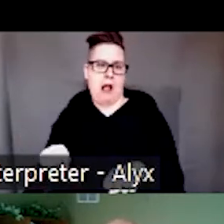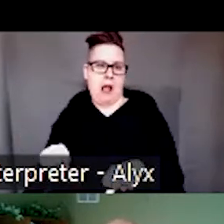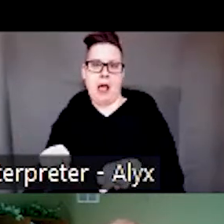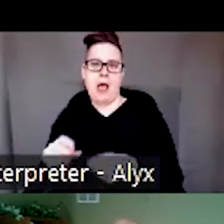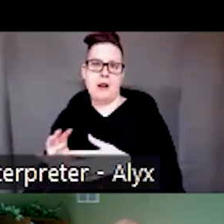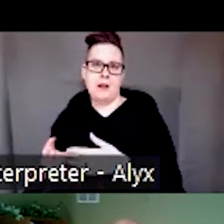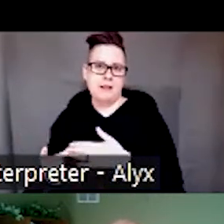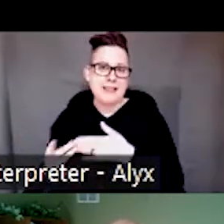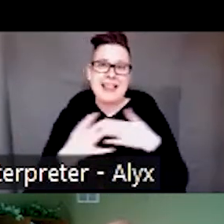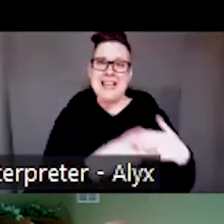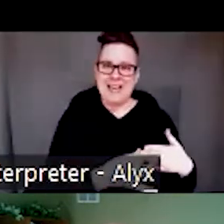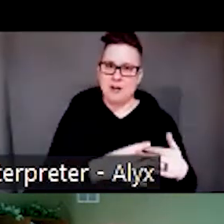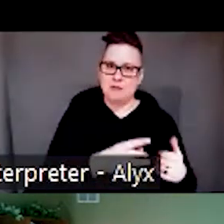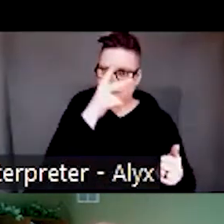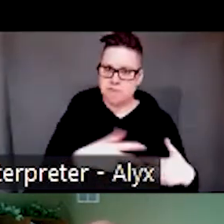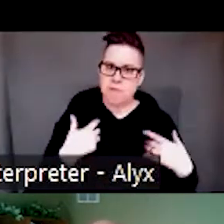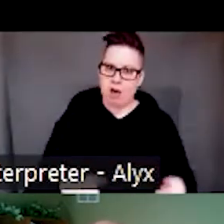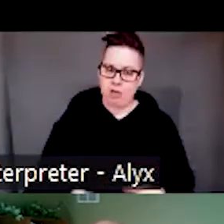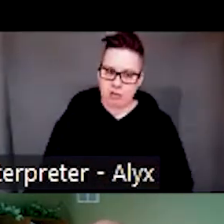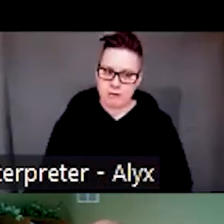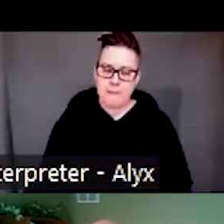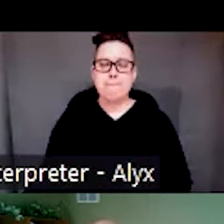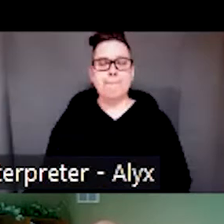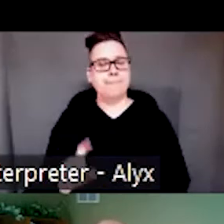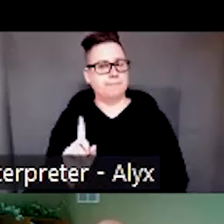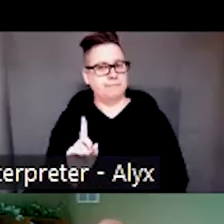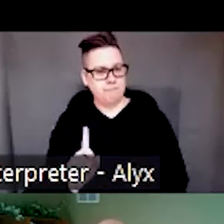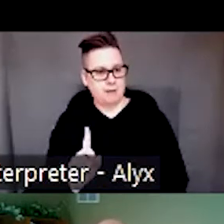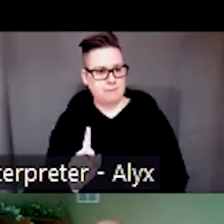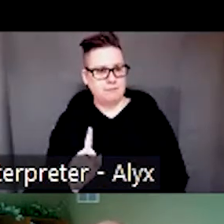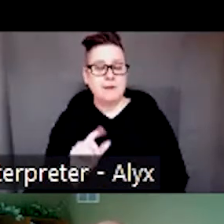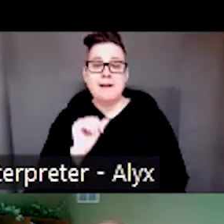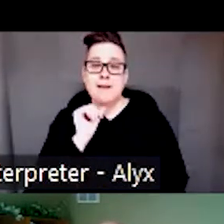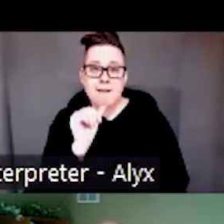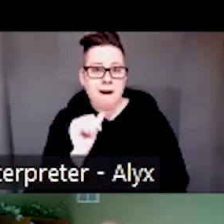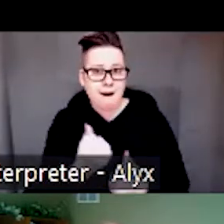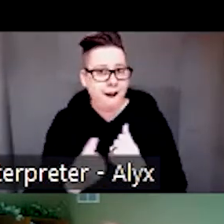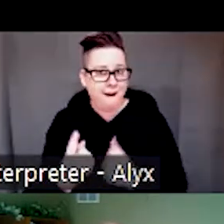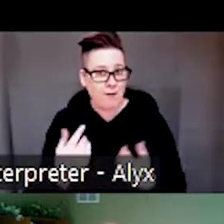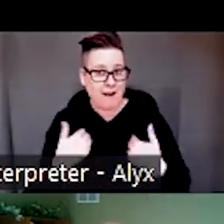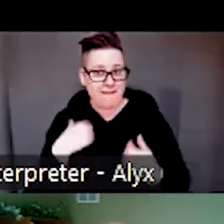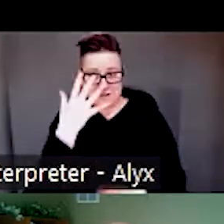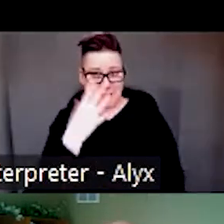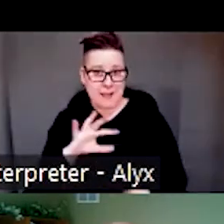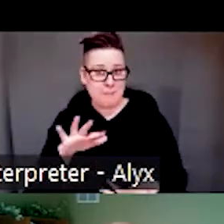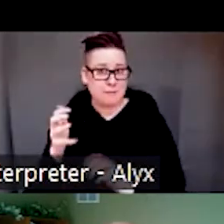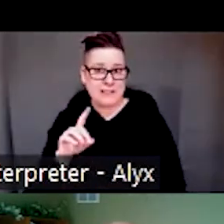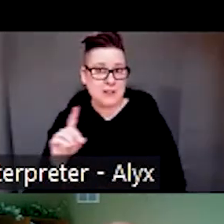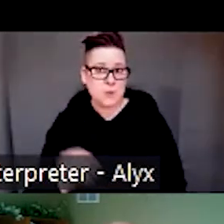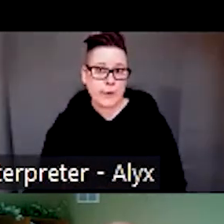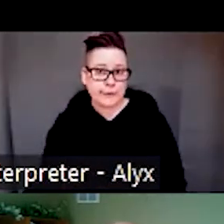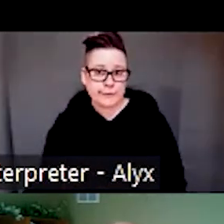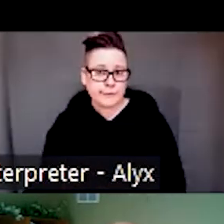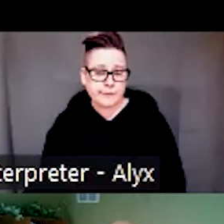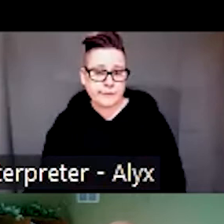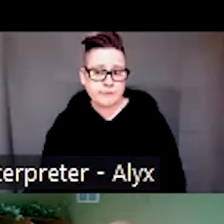to poor health. However, not everyone has a sleep disorder. And so